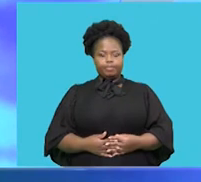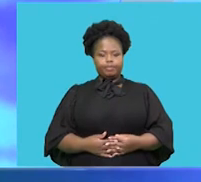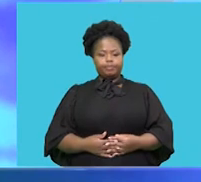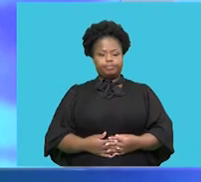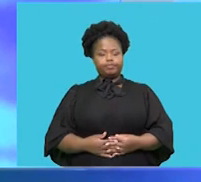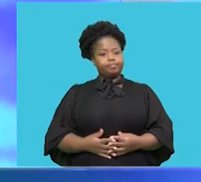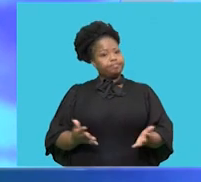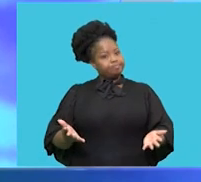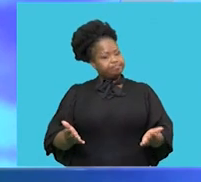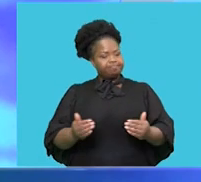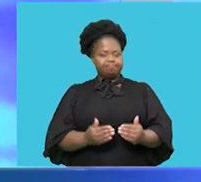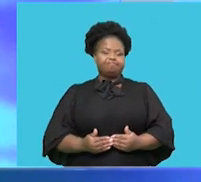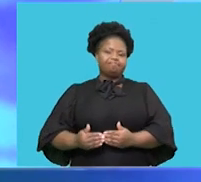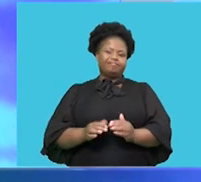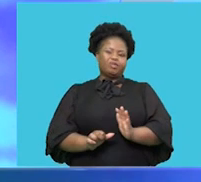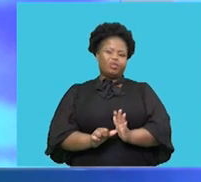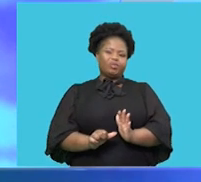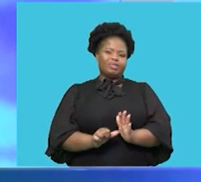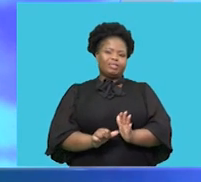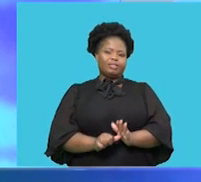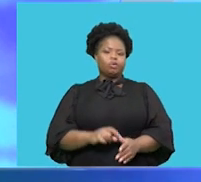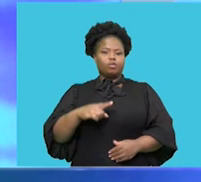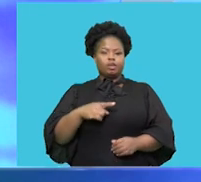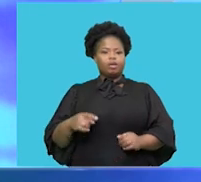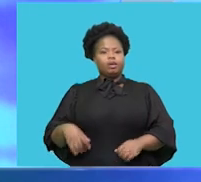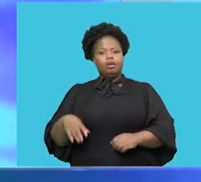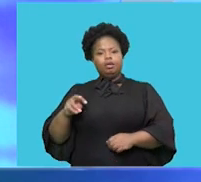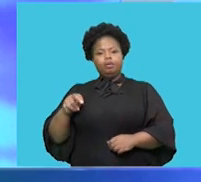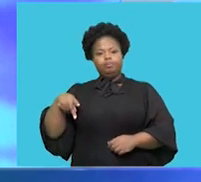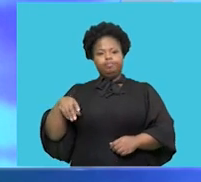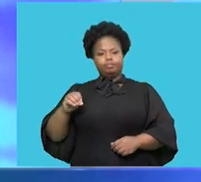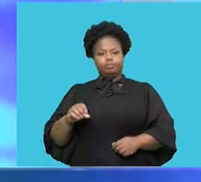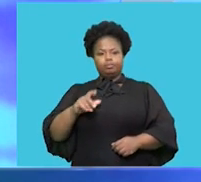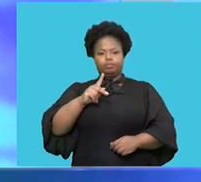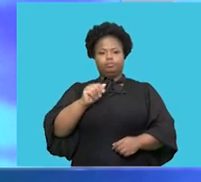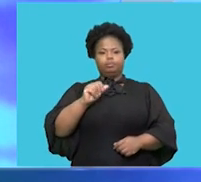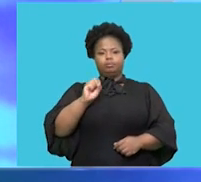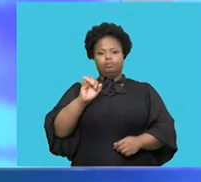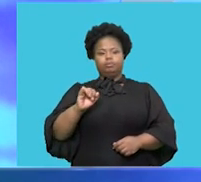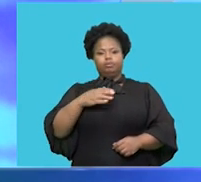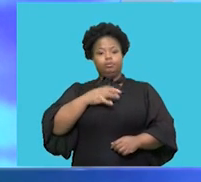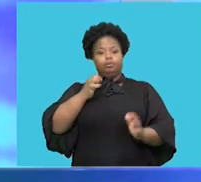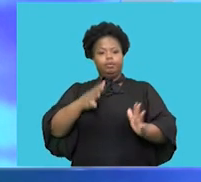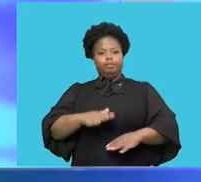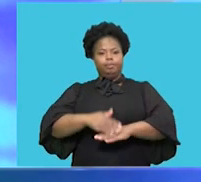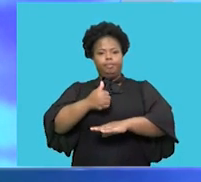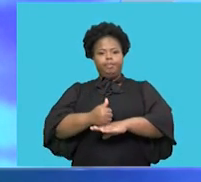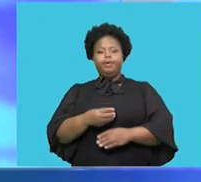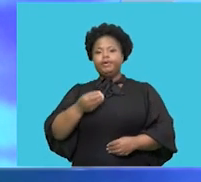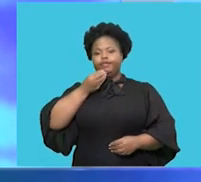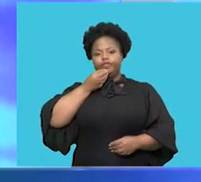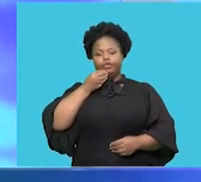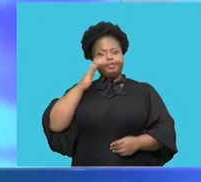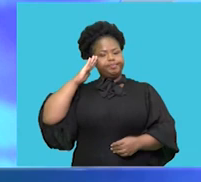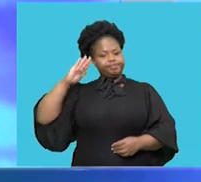Ukunakekela bekuyinto ehamba phambili ngenkathi inhlangano engenzi inzuzo kuyiKasi Hero Foundation inikela ngokudla nangendawo yokufihla